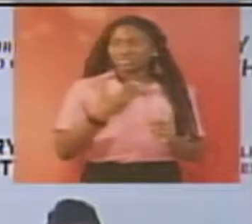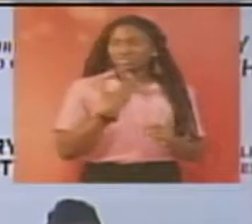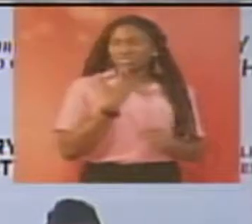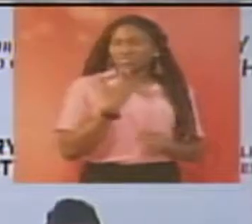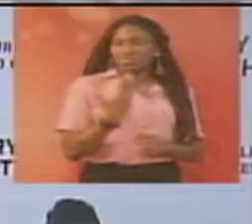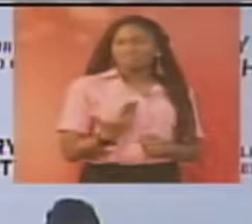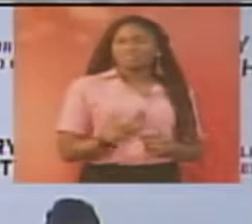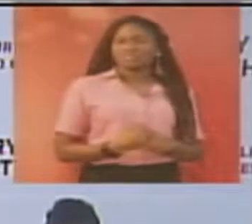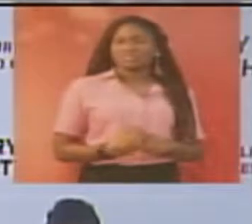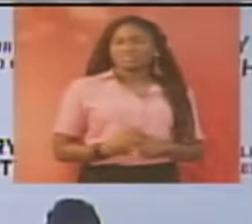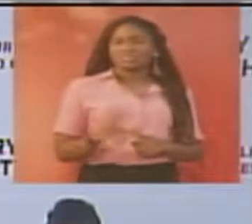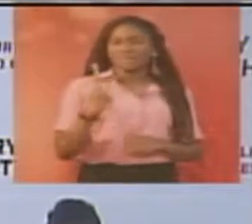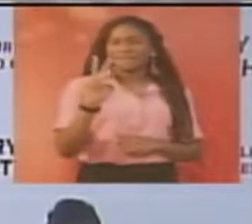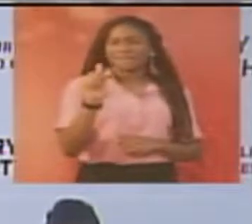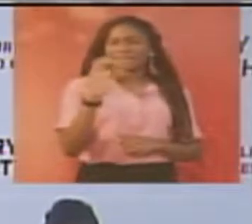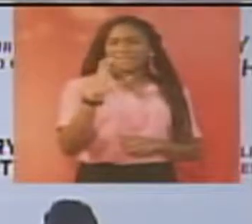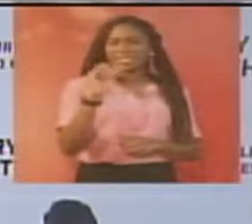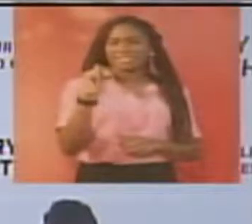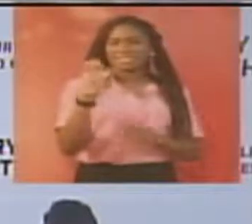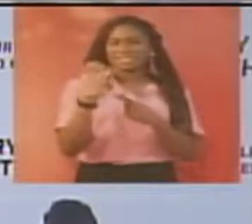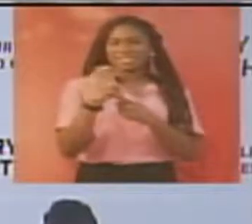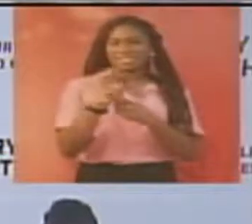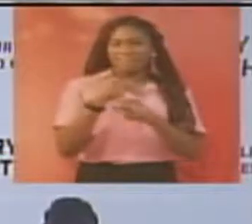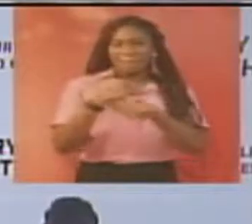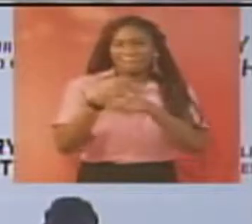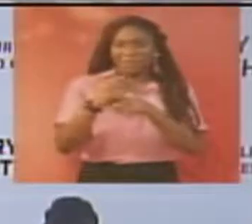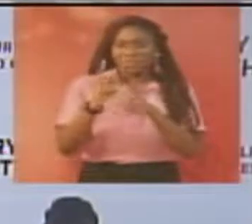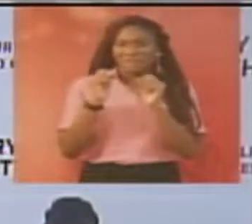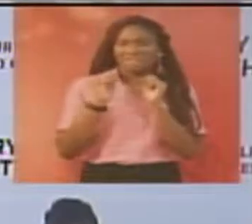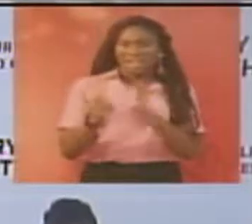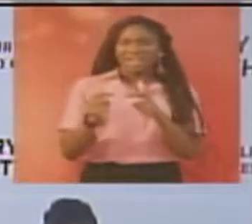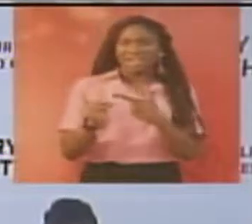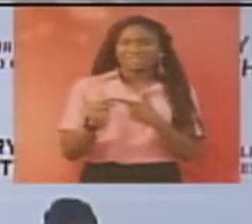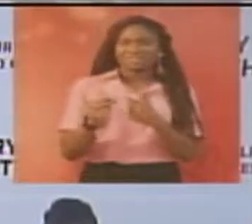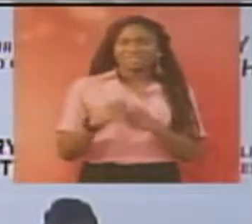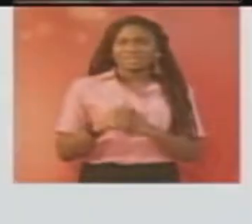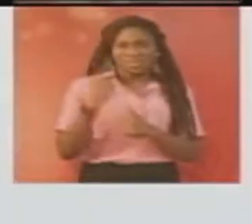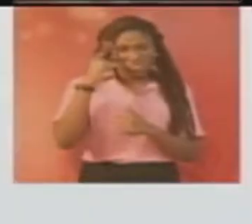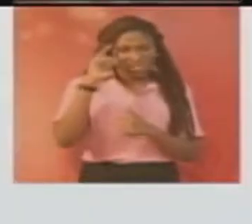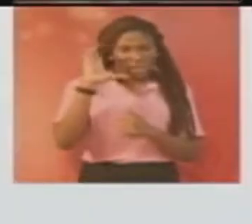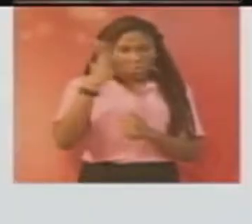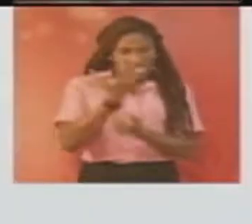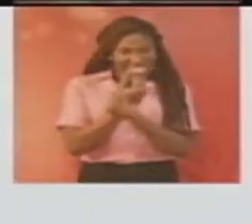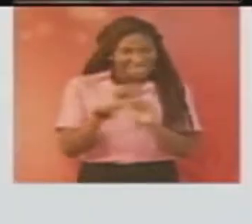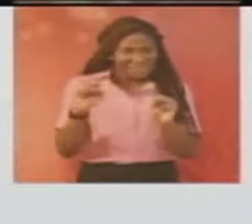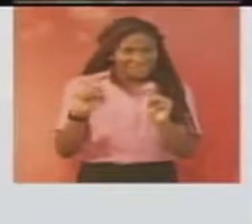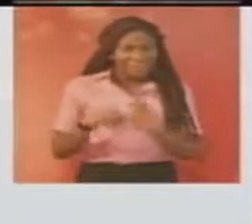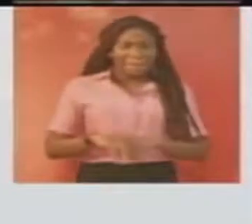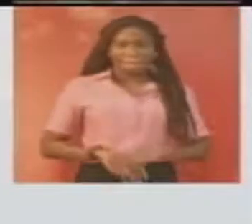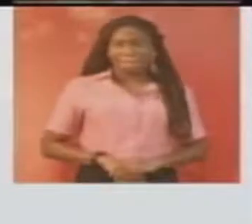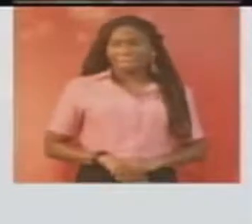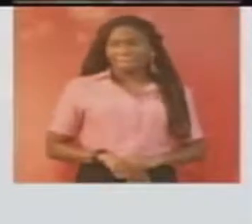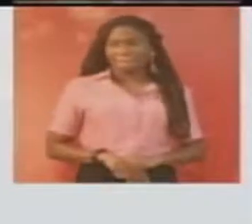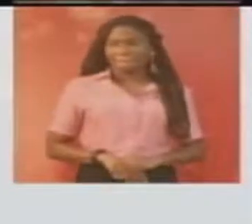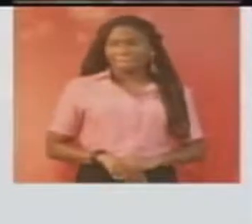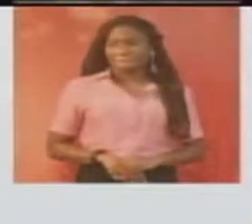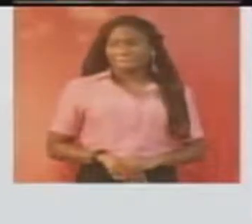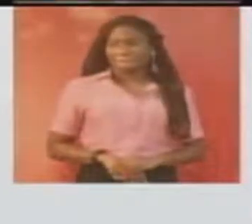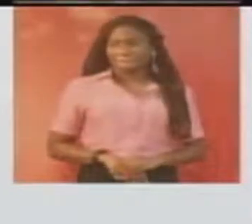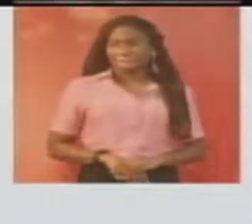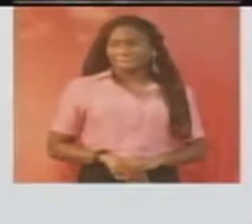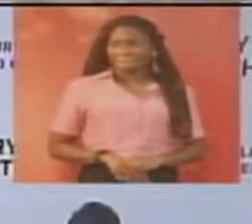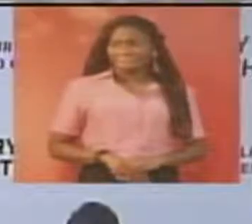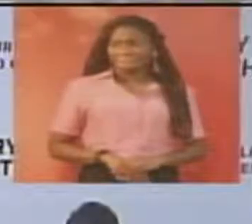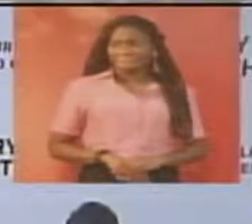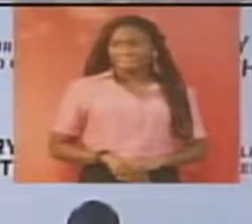which the vaccines will produce, will they be safe? Could we have that question